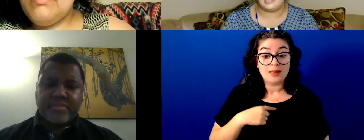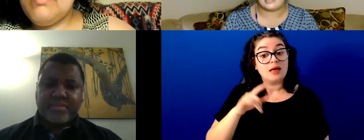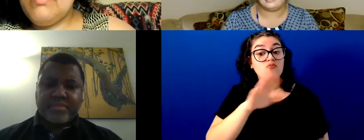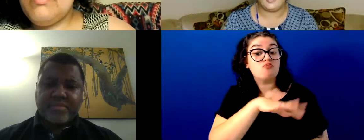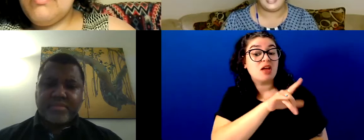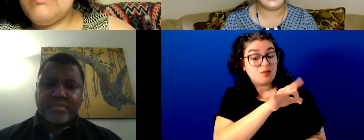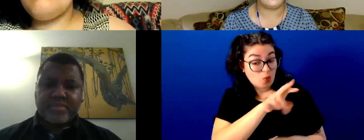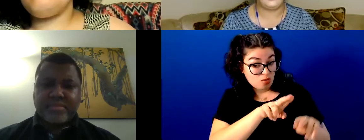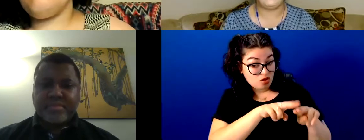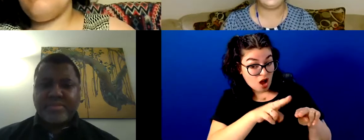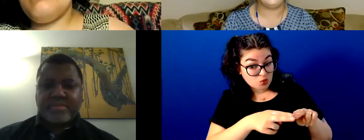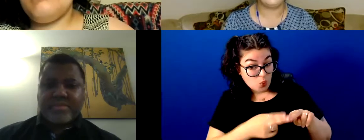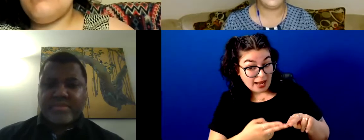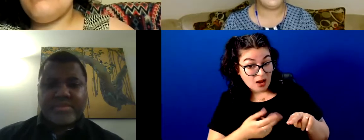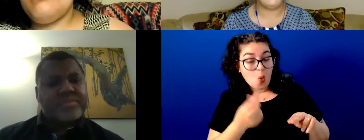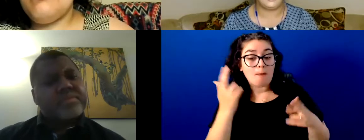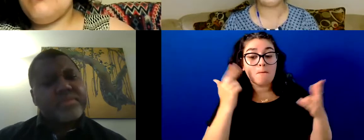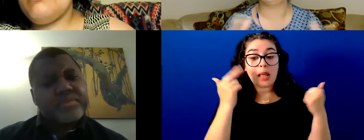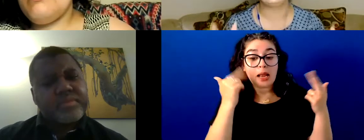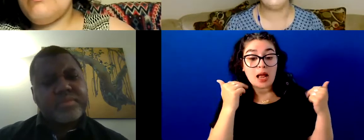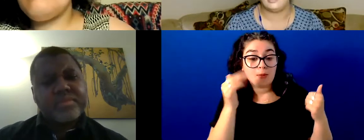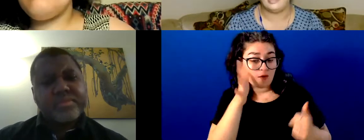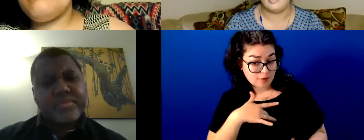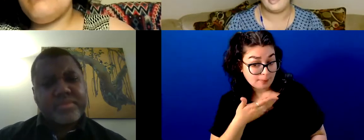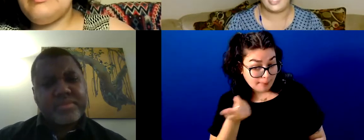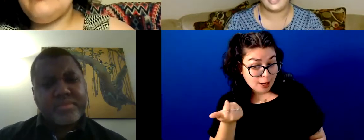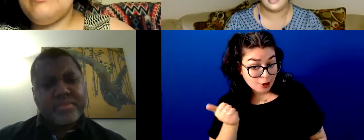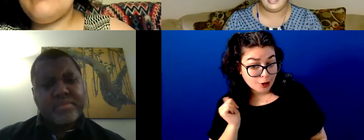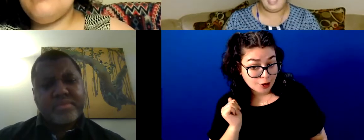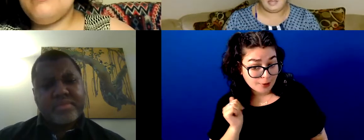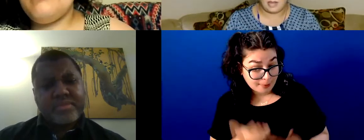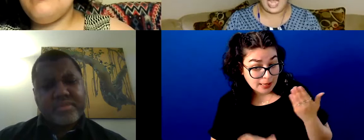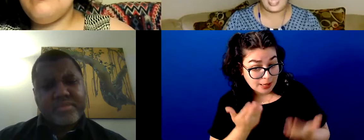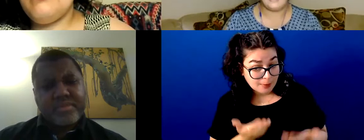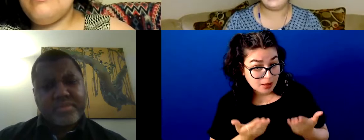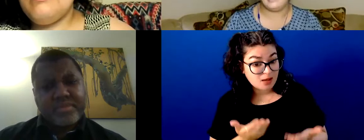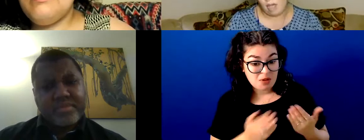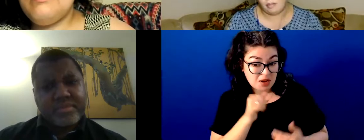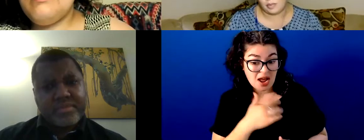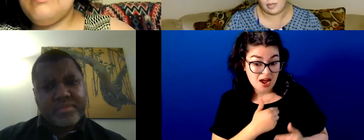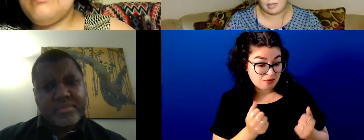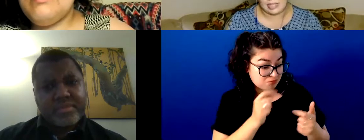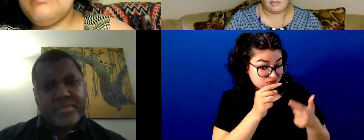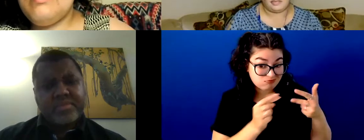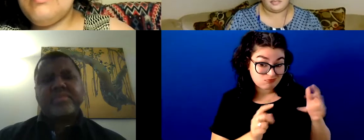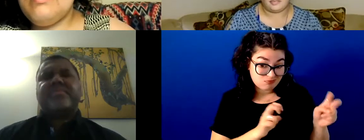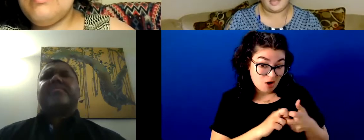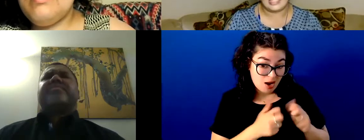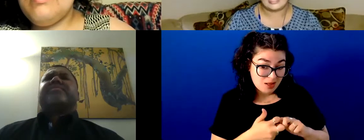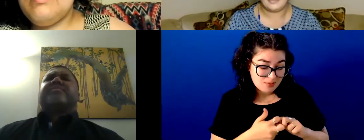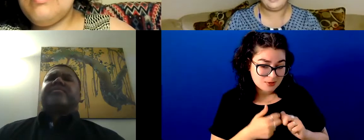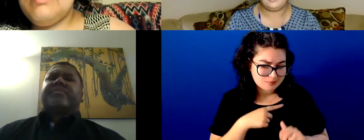little weight, or maybe if I put a little bit of makeup on, I would make myself feel a little bit better, and maybe I wouldn't have as many problems with myself.